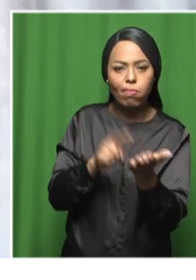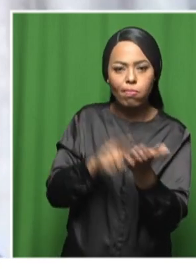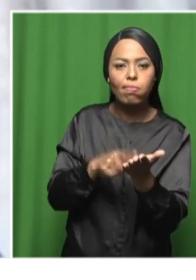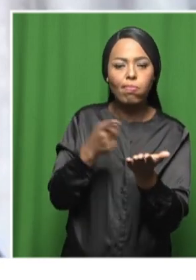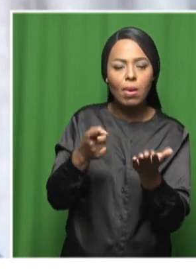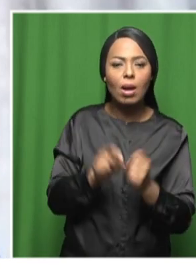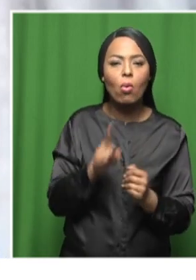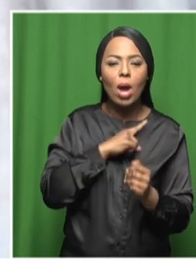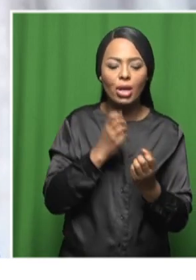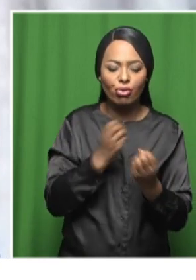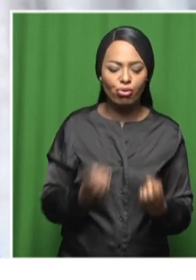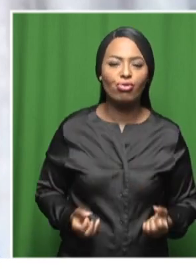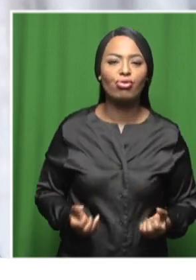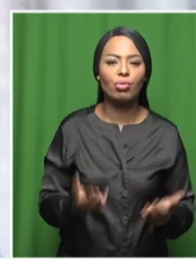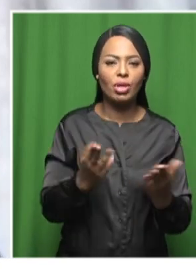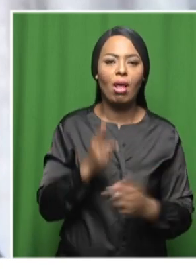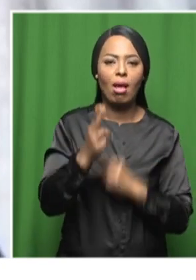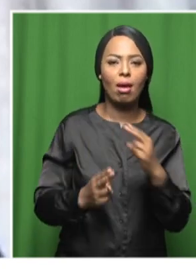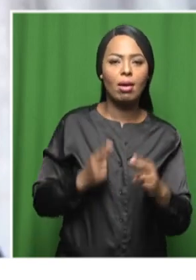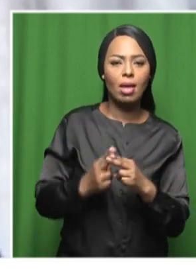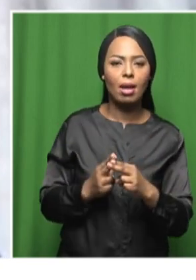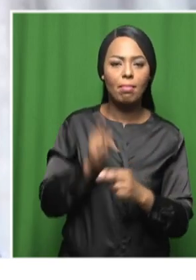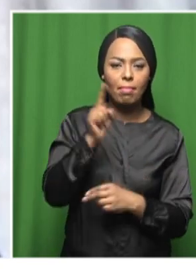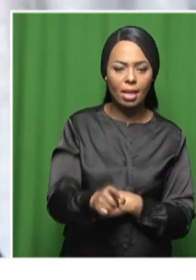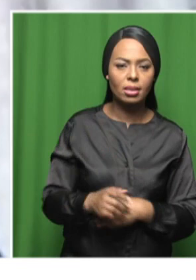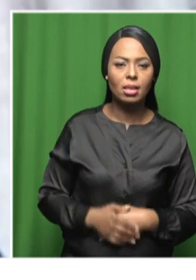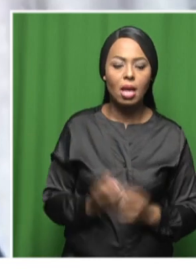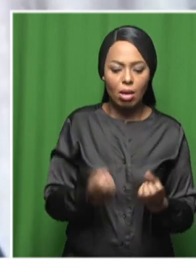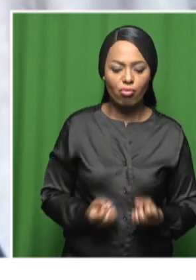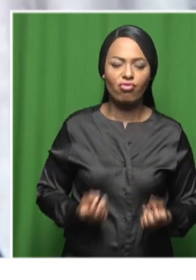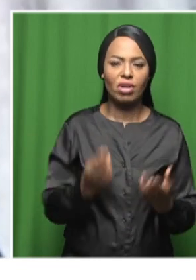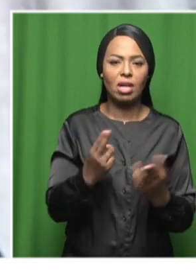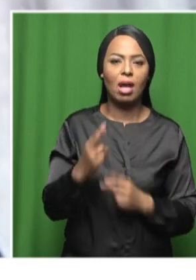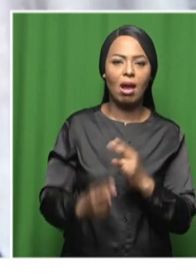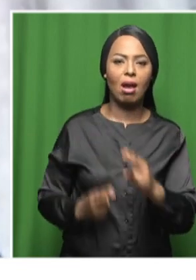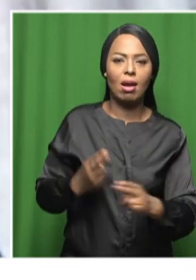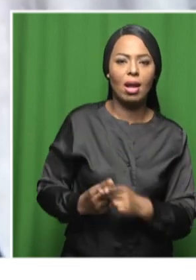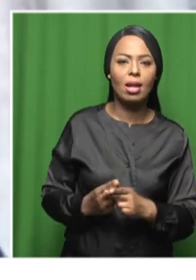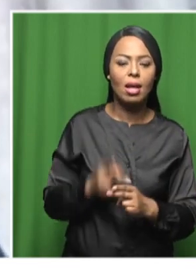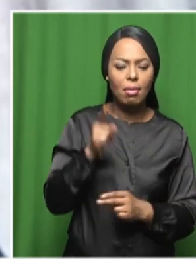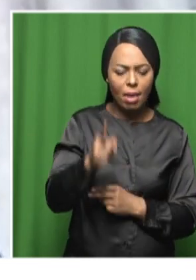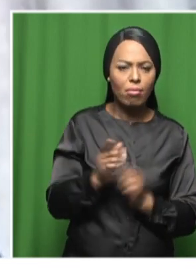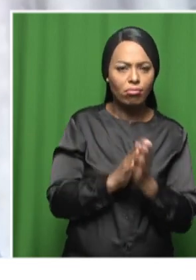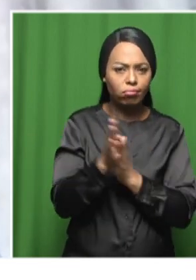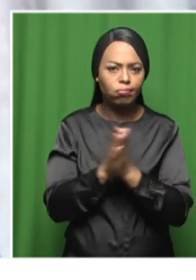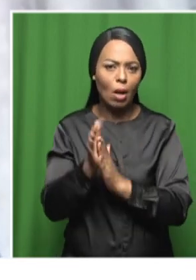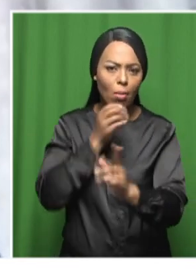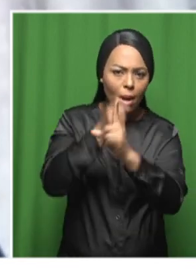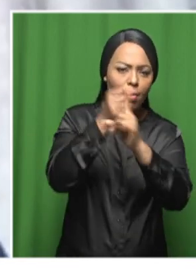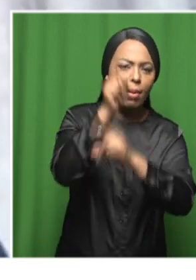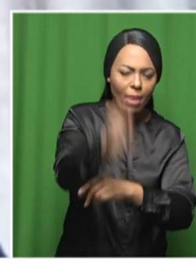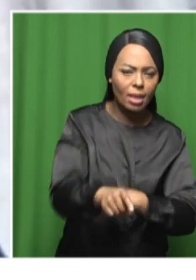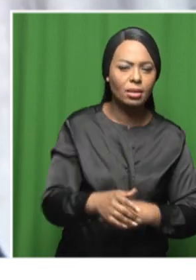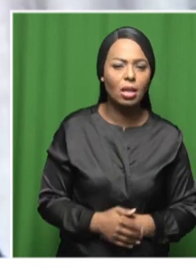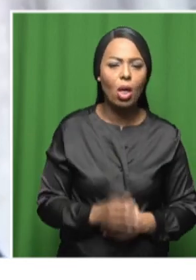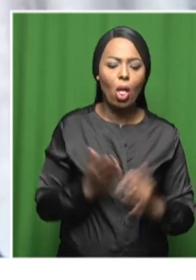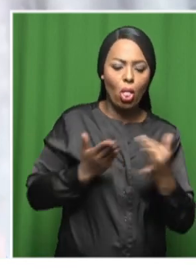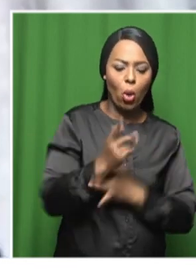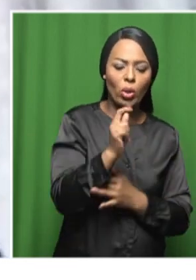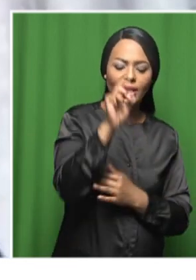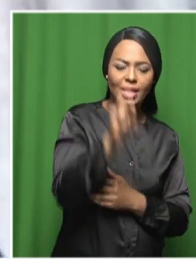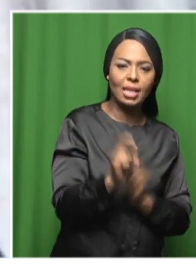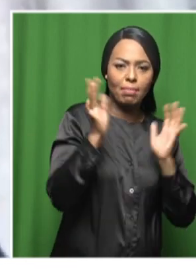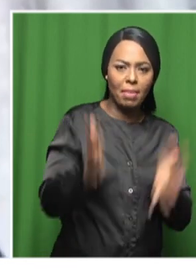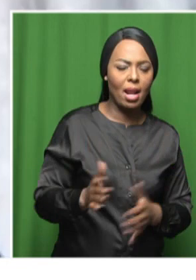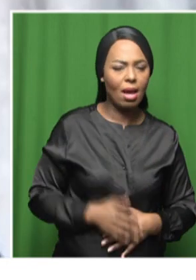redistribution, because we need to emphasize redistribution much better, but not just through taxation, but also through